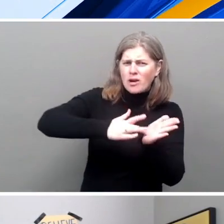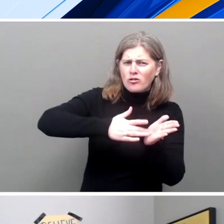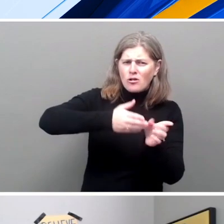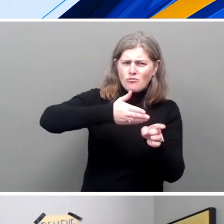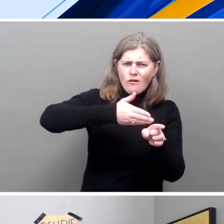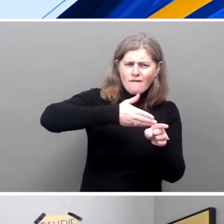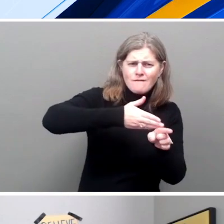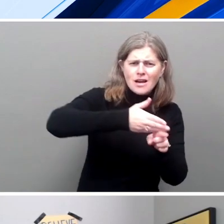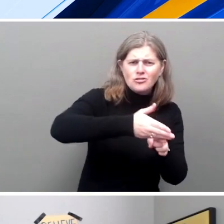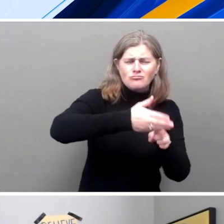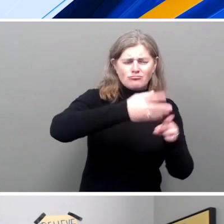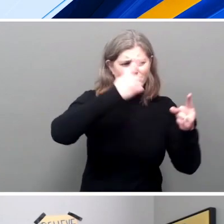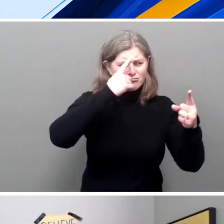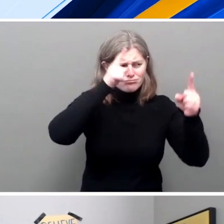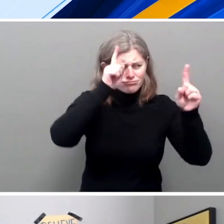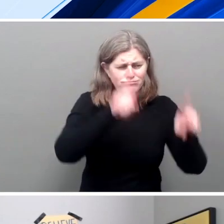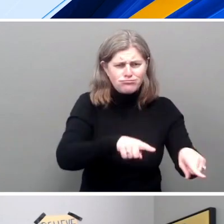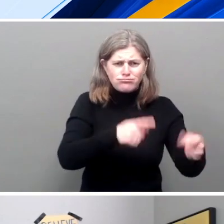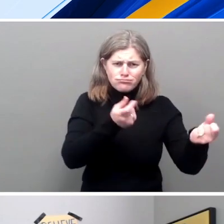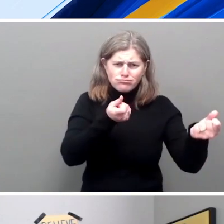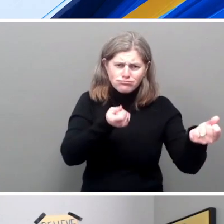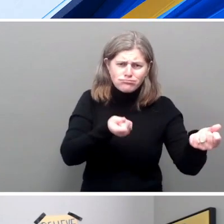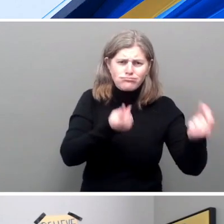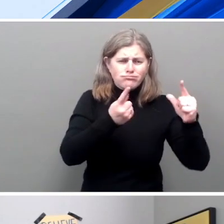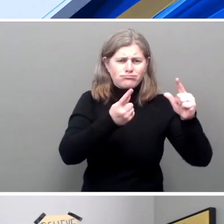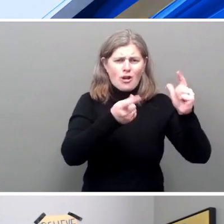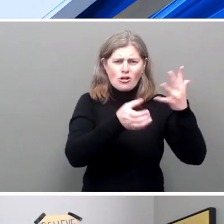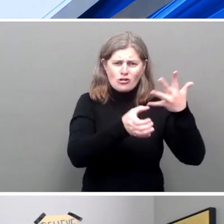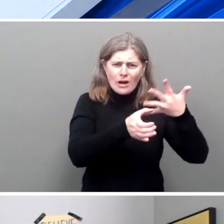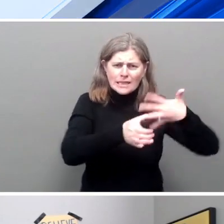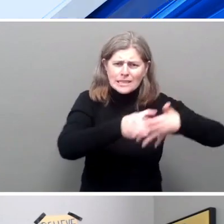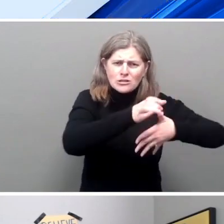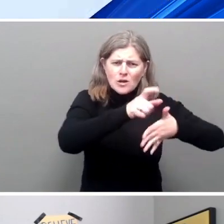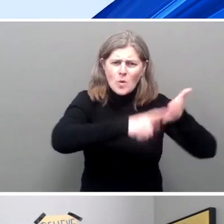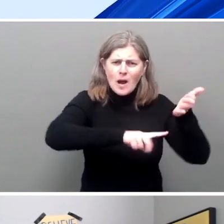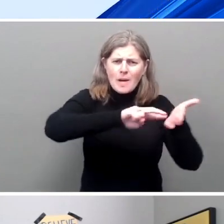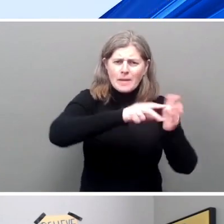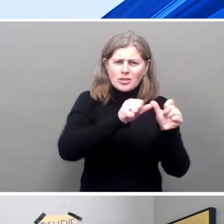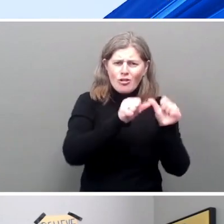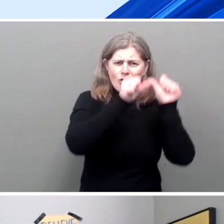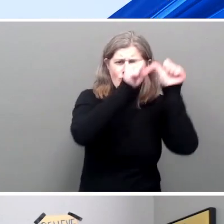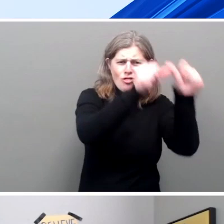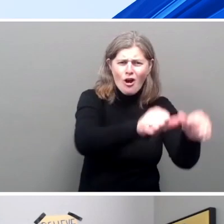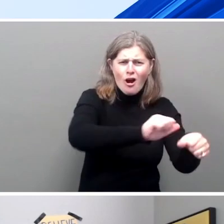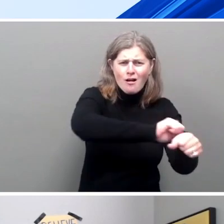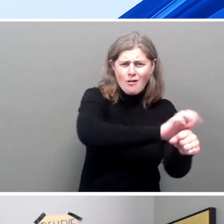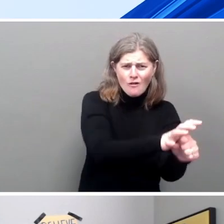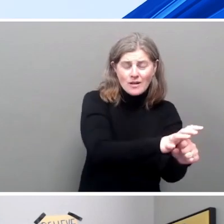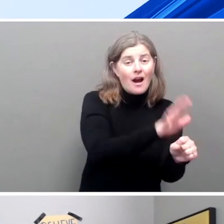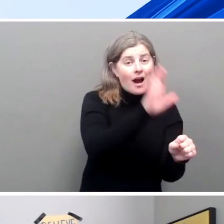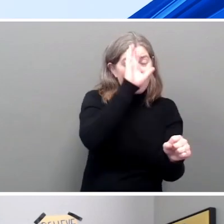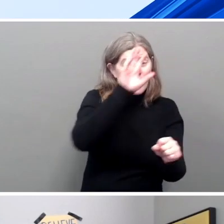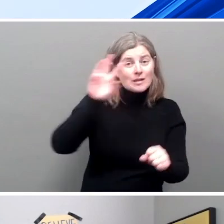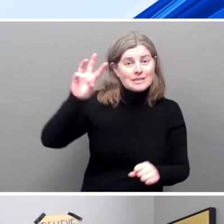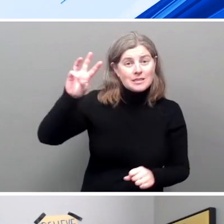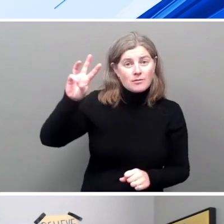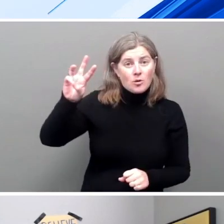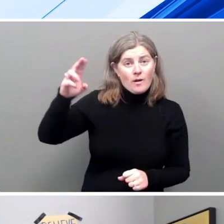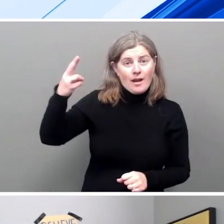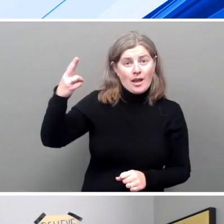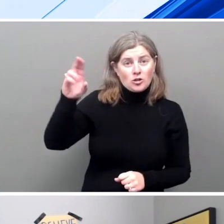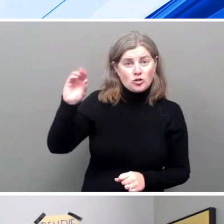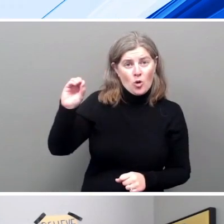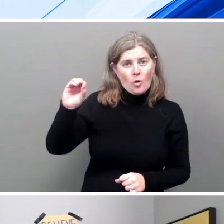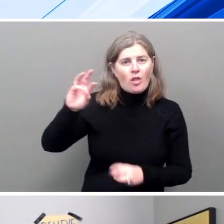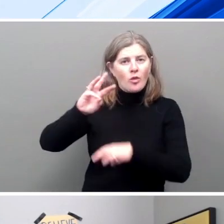society clearly defined set of criteria for long COVID. I know the World Health Organization, they're calling